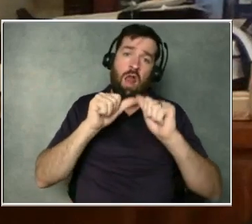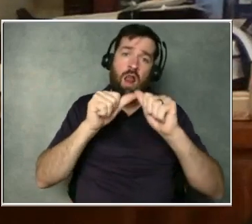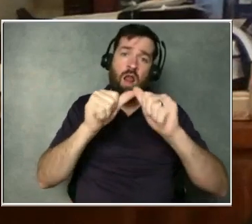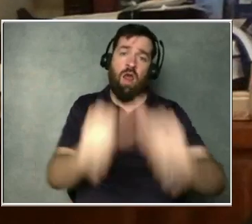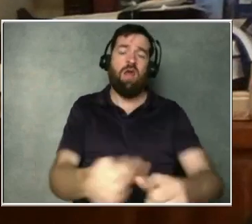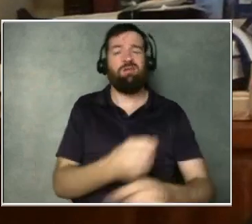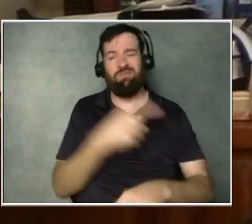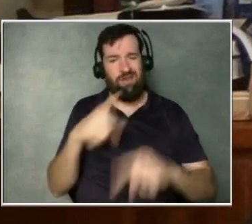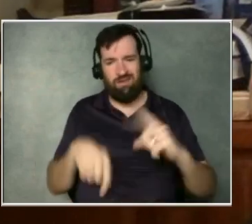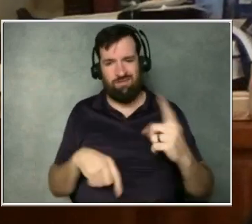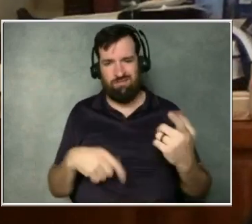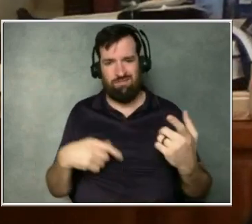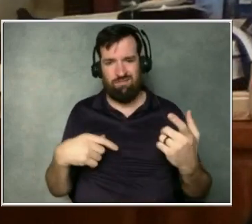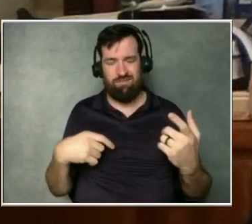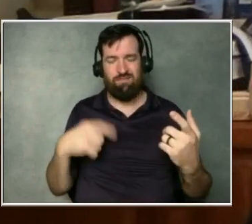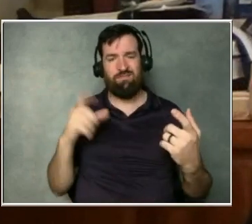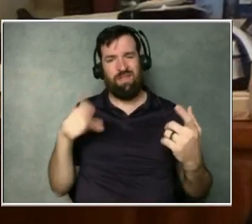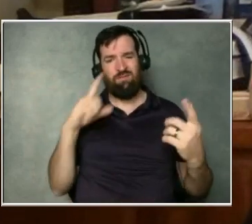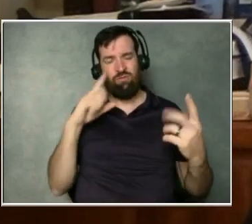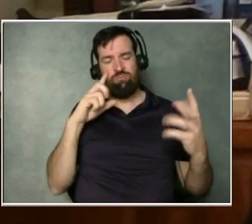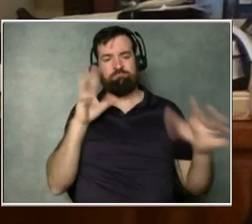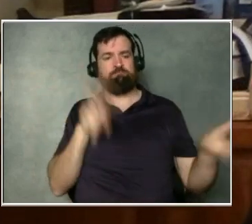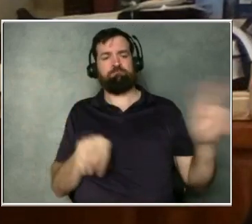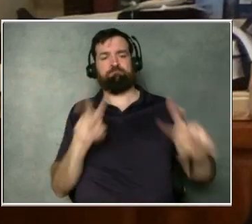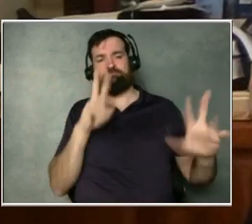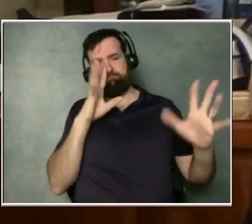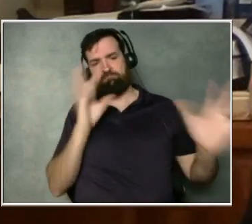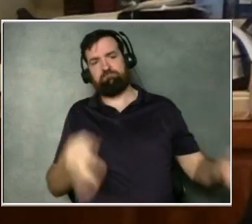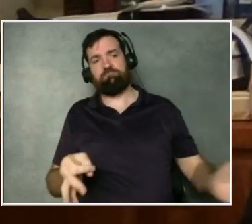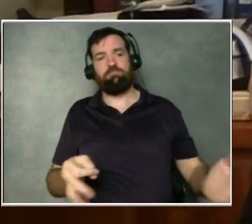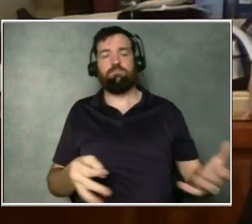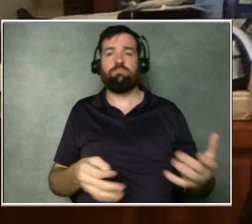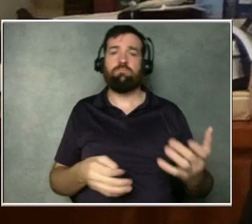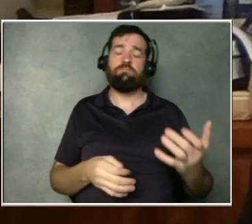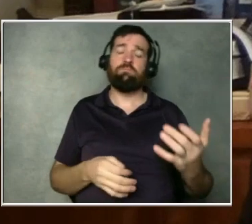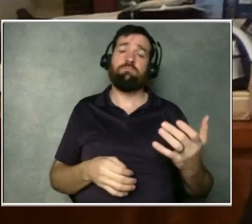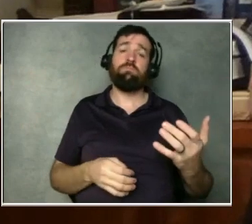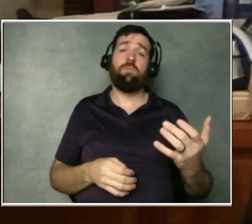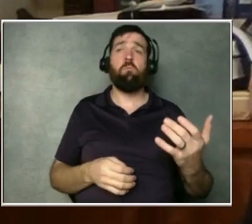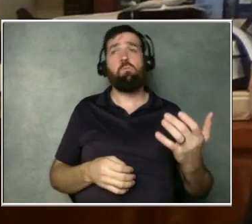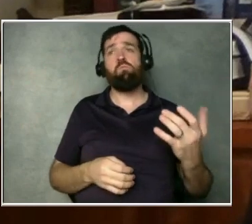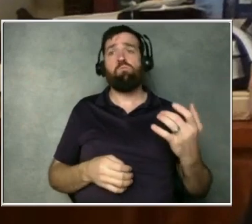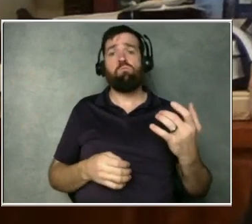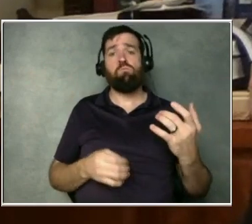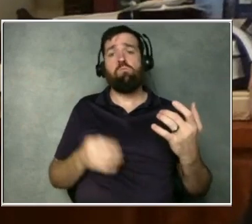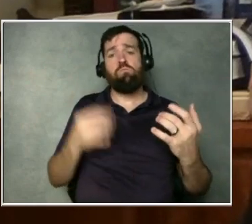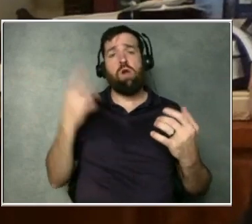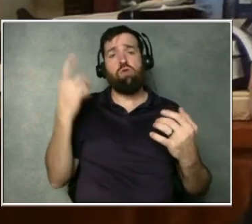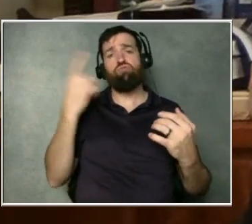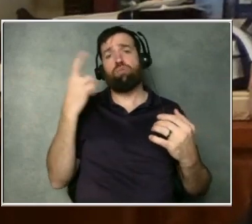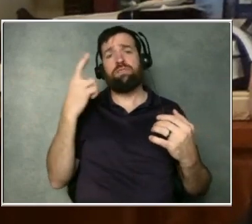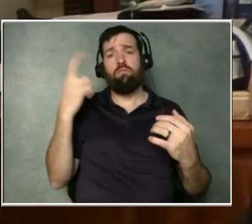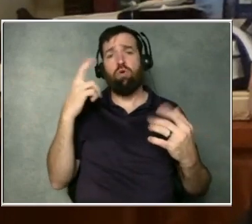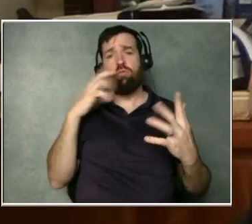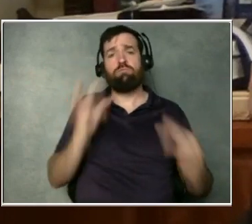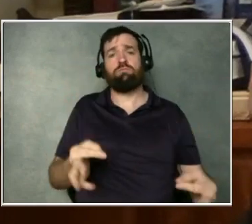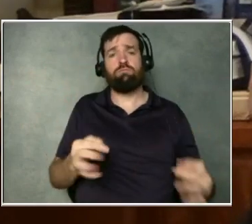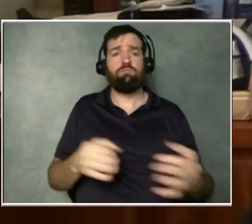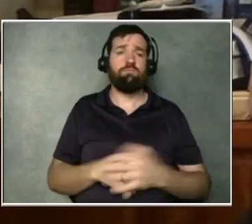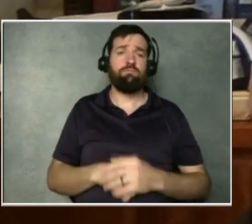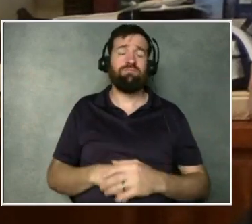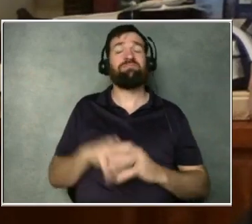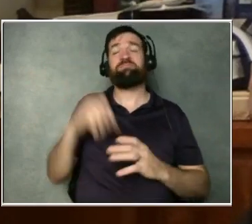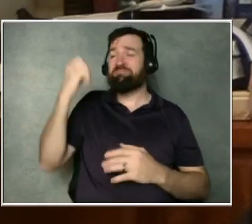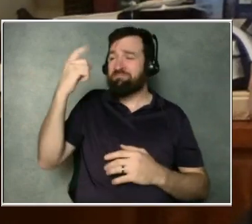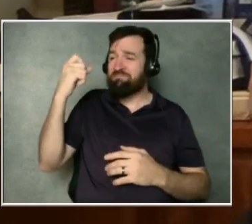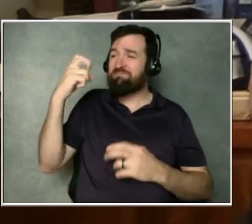everything. You have to make judgments, and this is in part, I think, a reasonable judgment. The problem